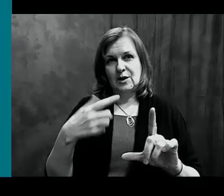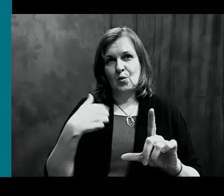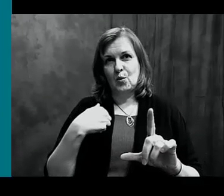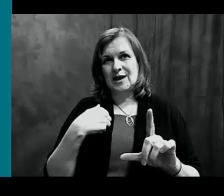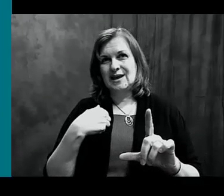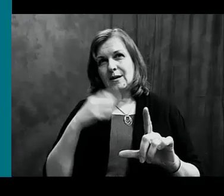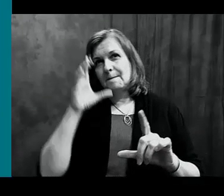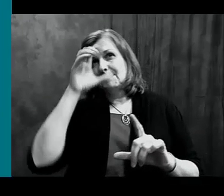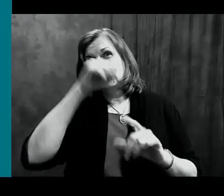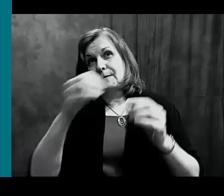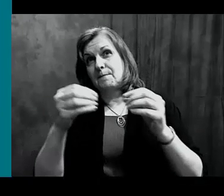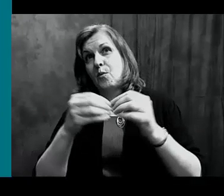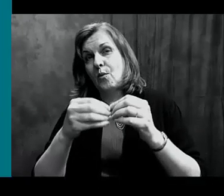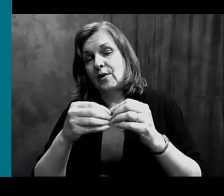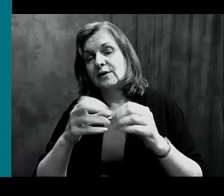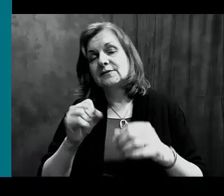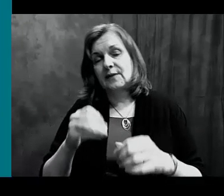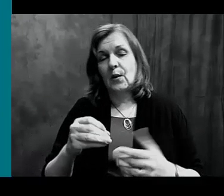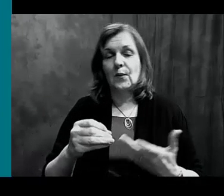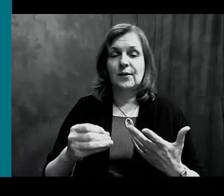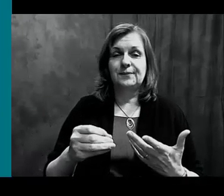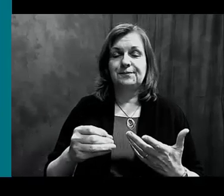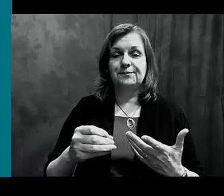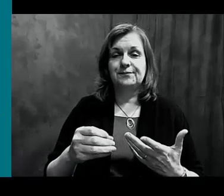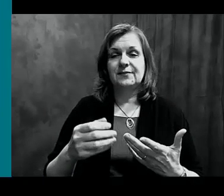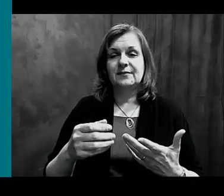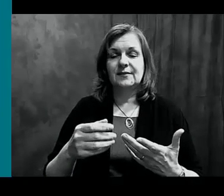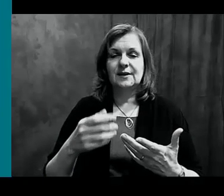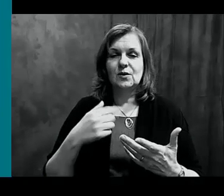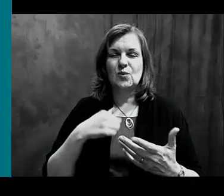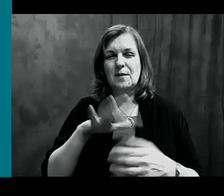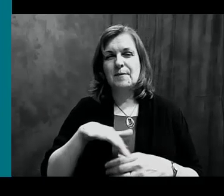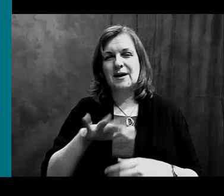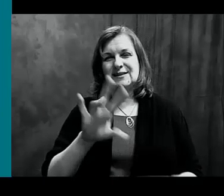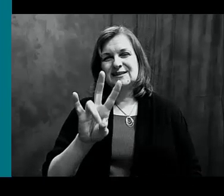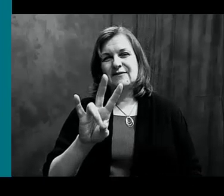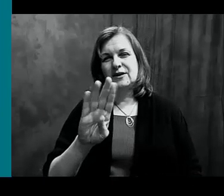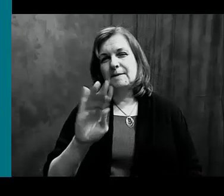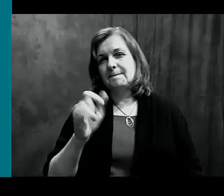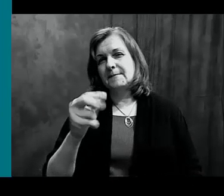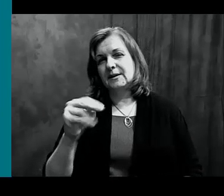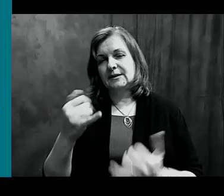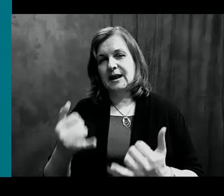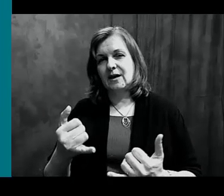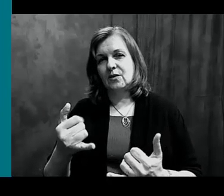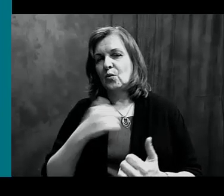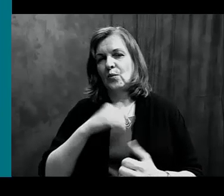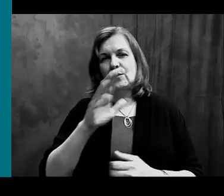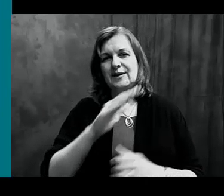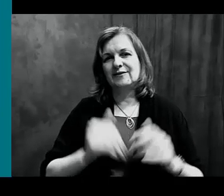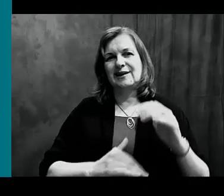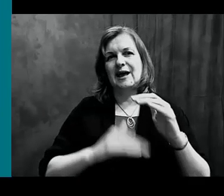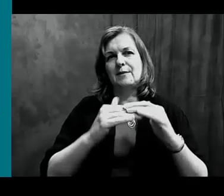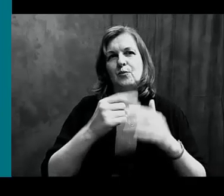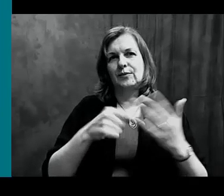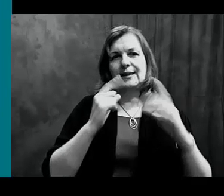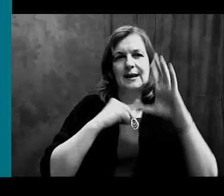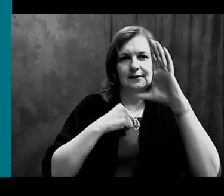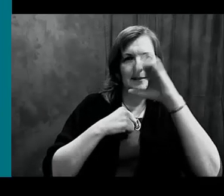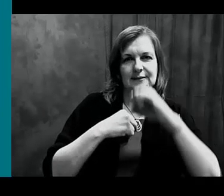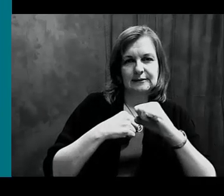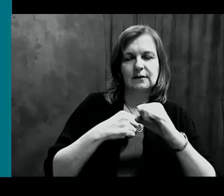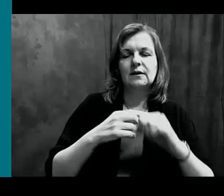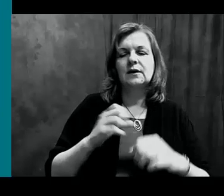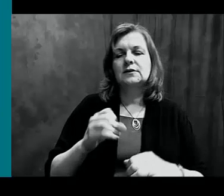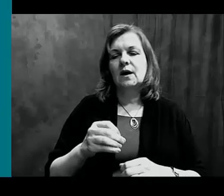graph, we've missed the mark a little bit, right? So we actually we're sitting at about 7 billion, but we were actually never